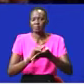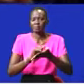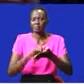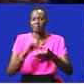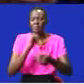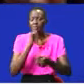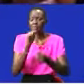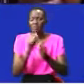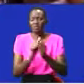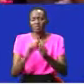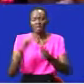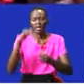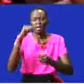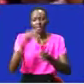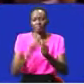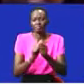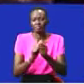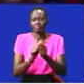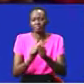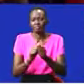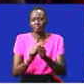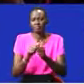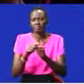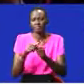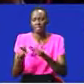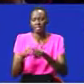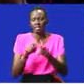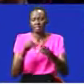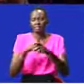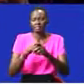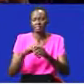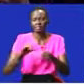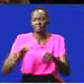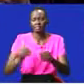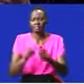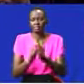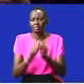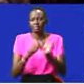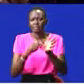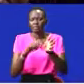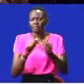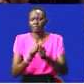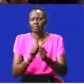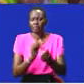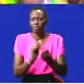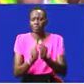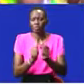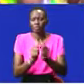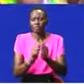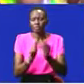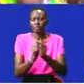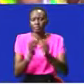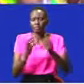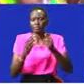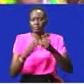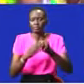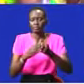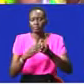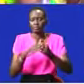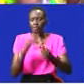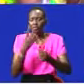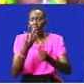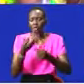not so high against the county prevalence, which is at 19%. One of the contributing